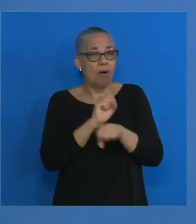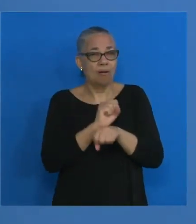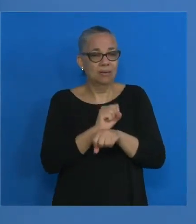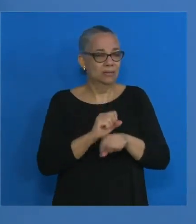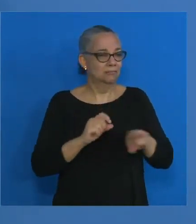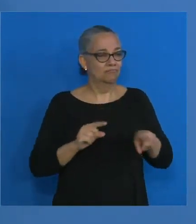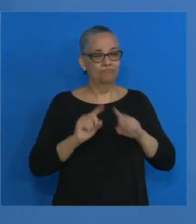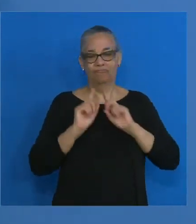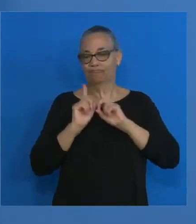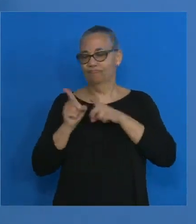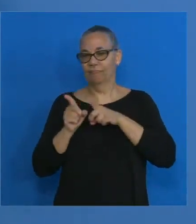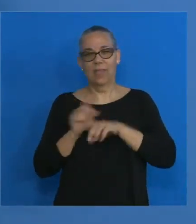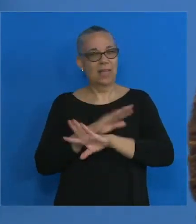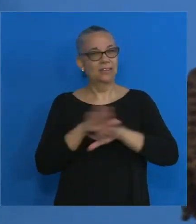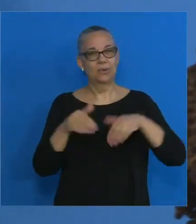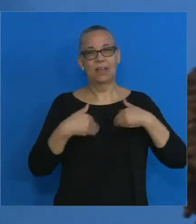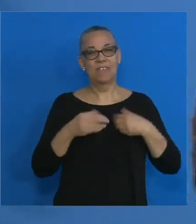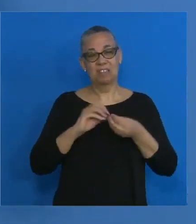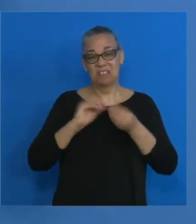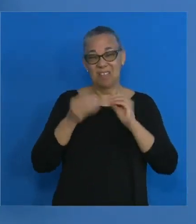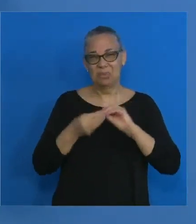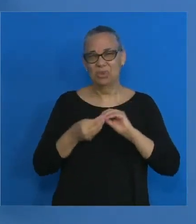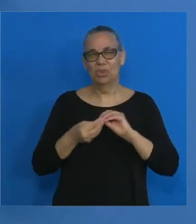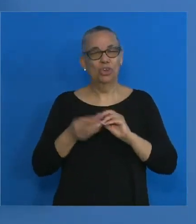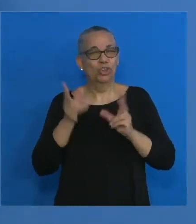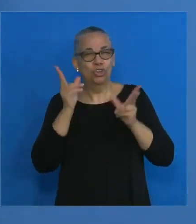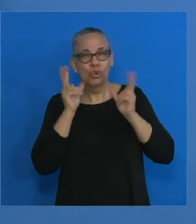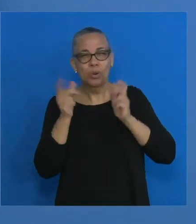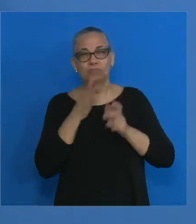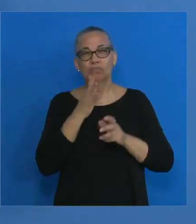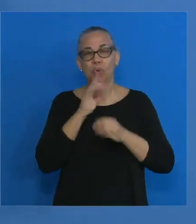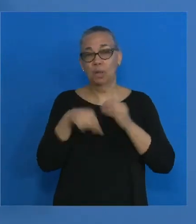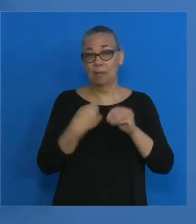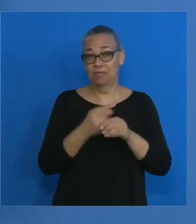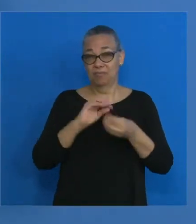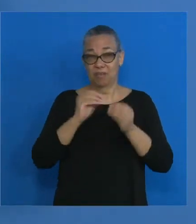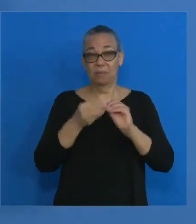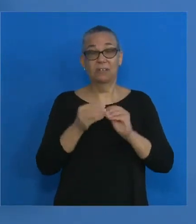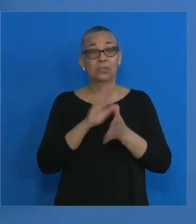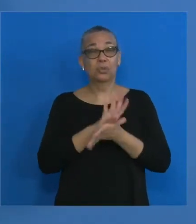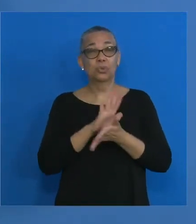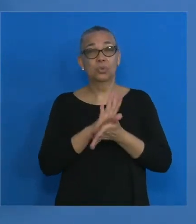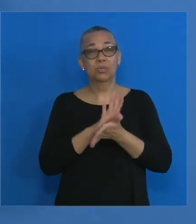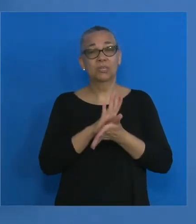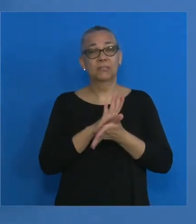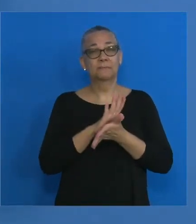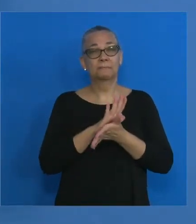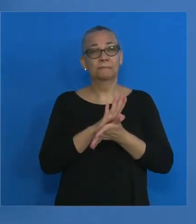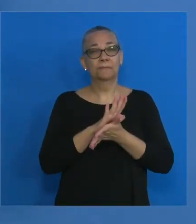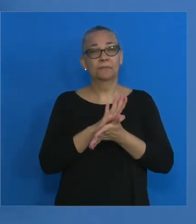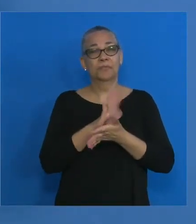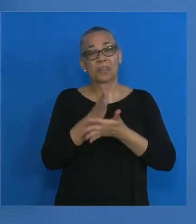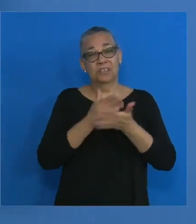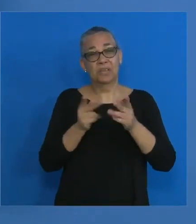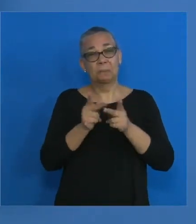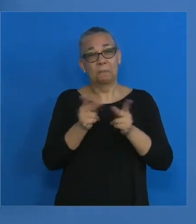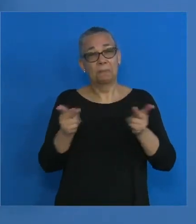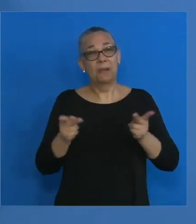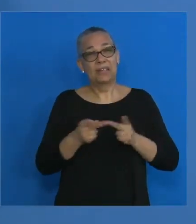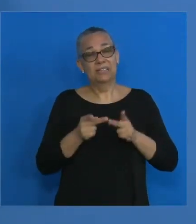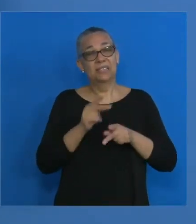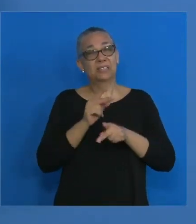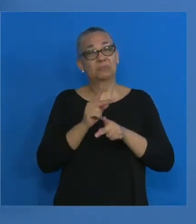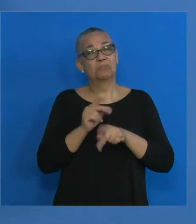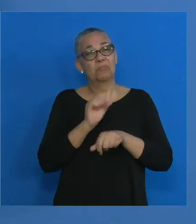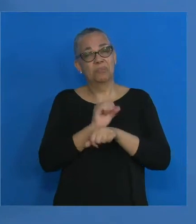as you've indicated, you would have heard the Minister of Education speak about a number of schools. You've indicated that there are certain places of employment that